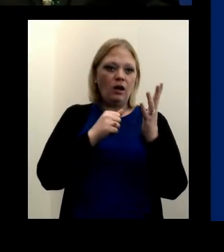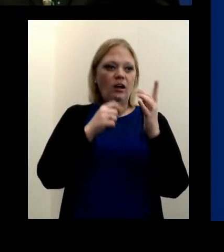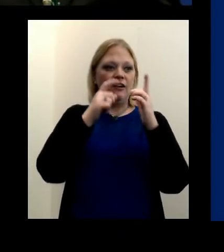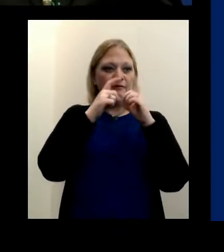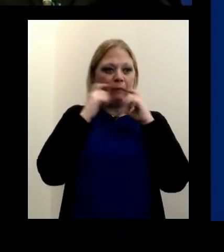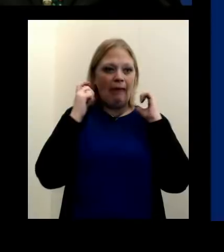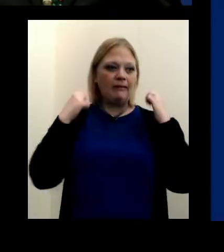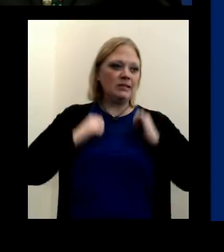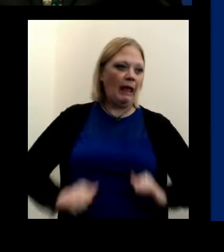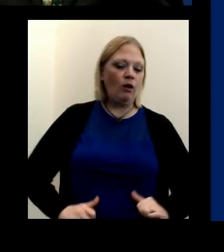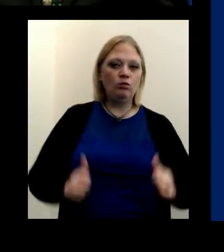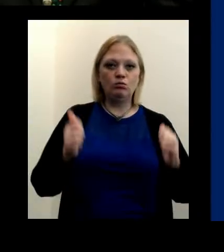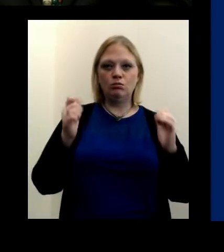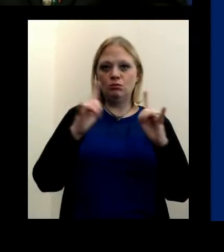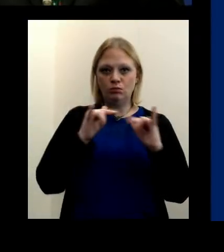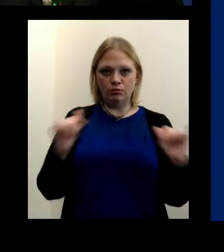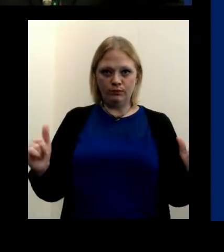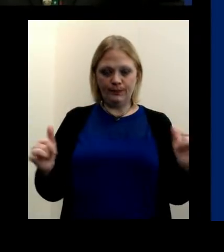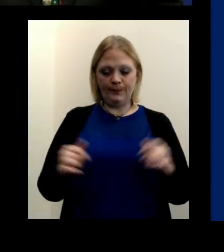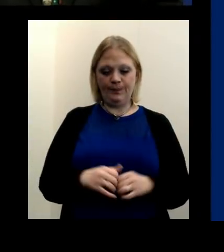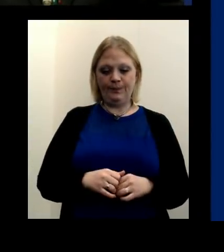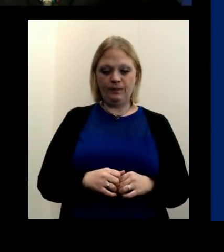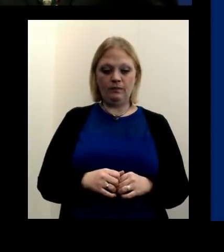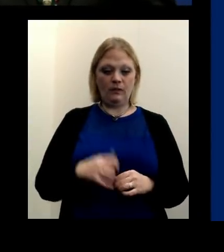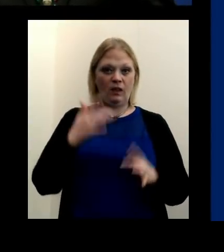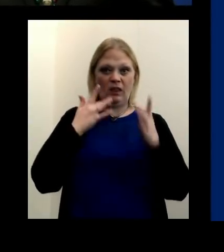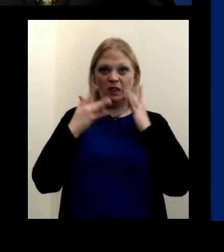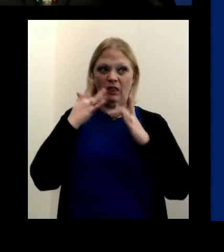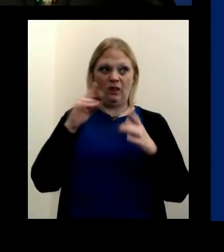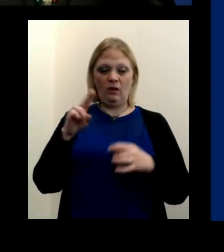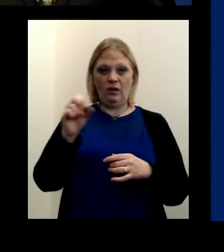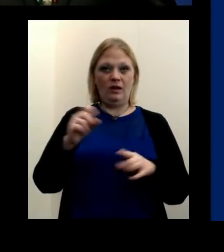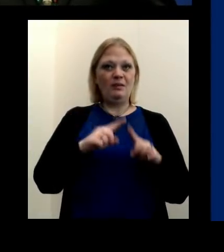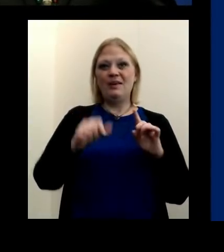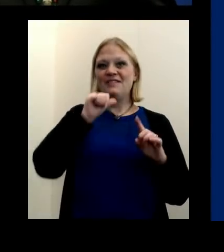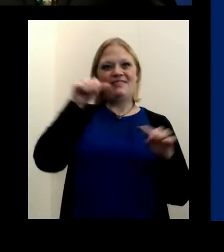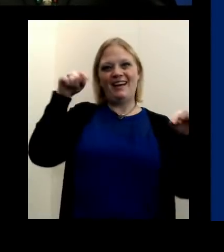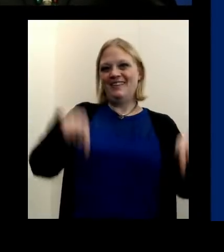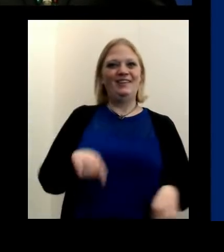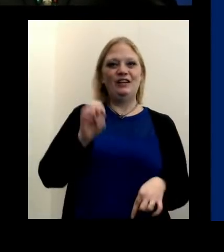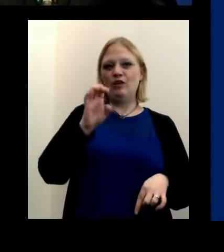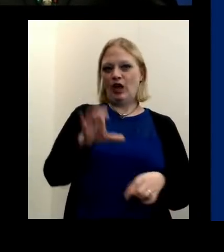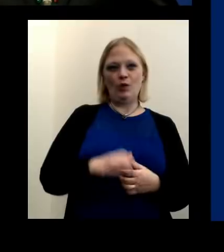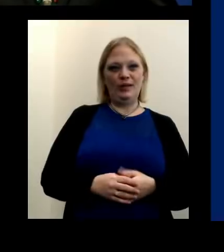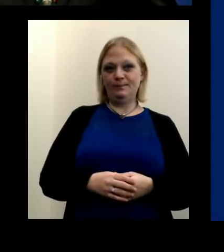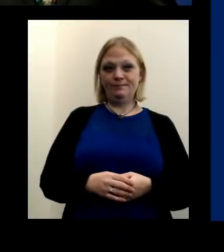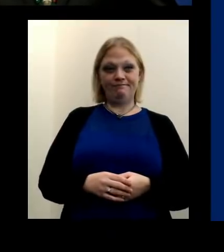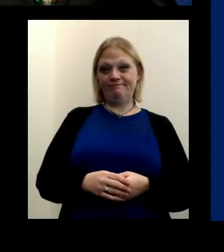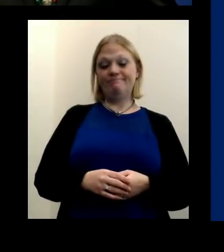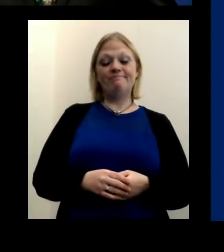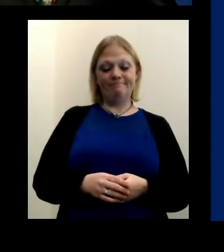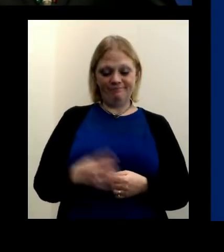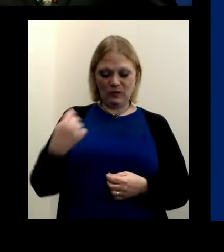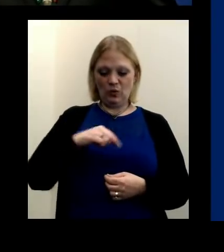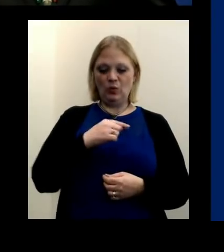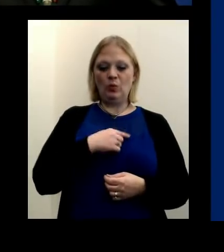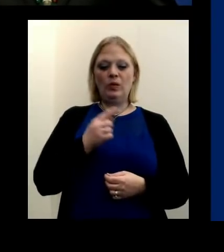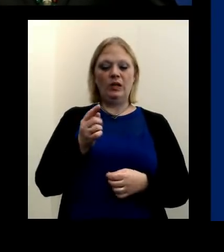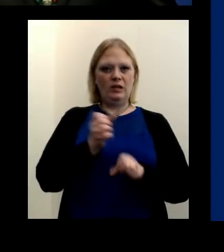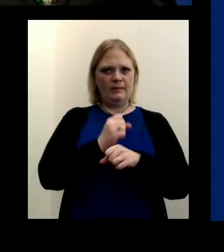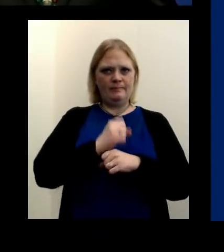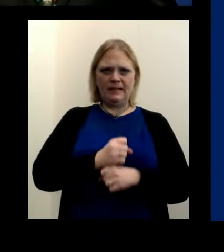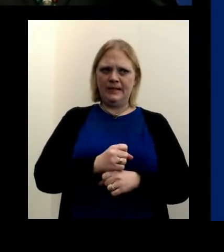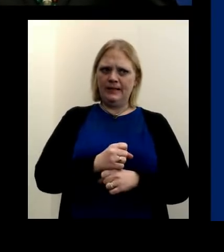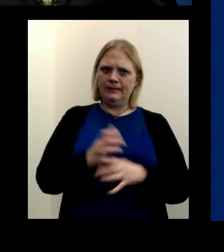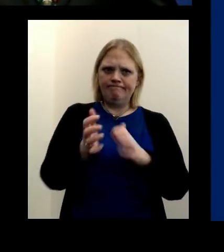and the like. There is a shortage in the United States, but there's not a shortage in Erie County. We have made a concerted effort over the